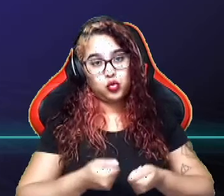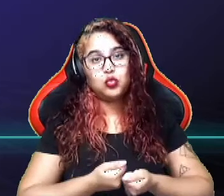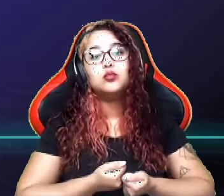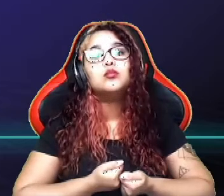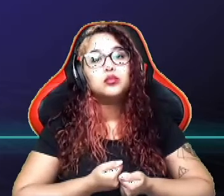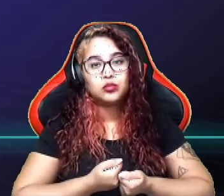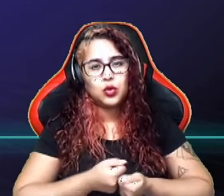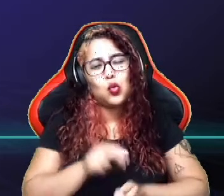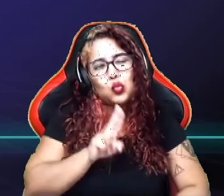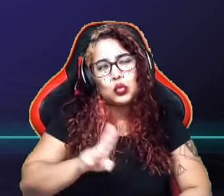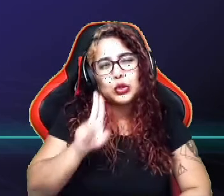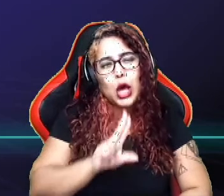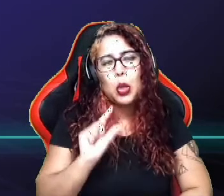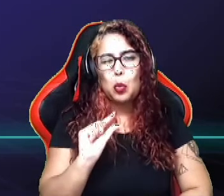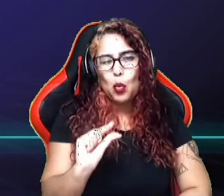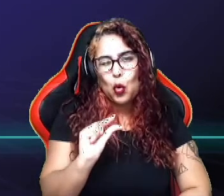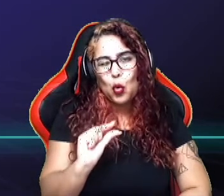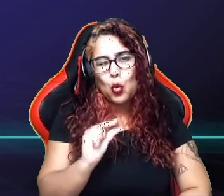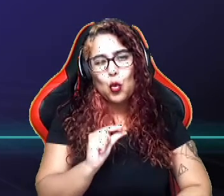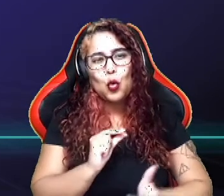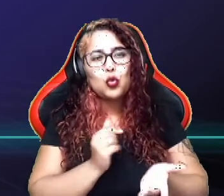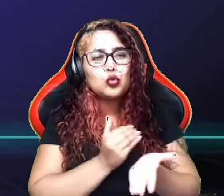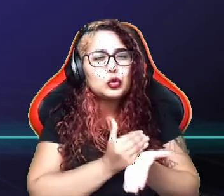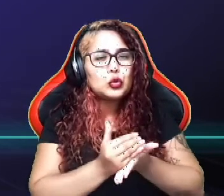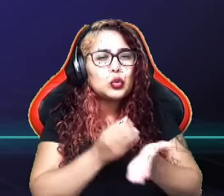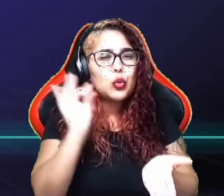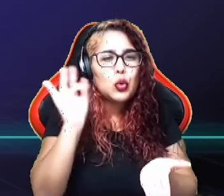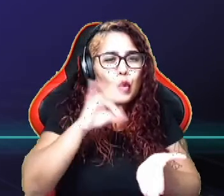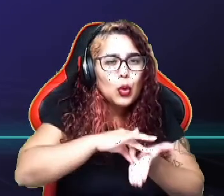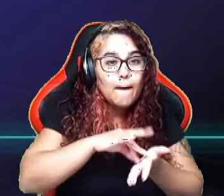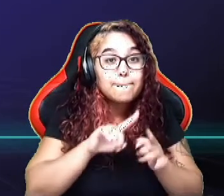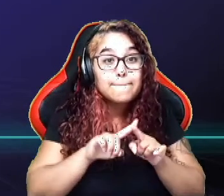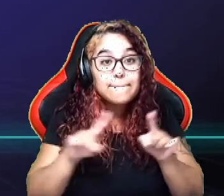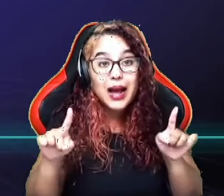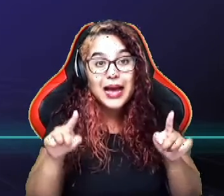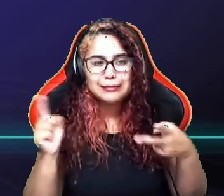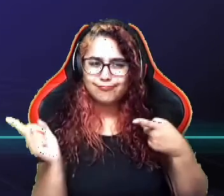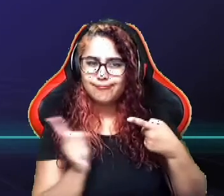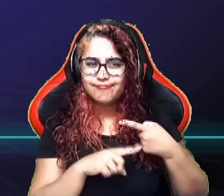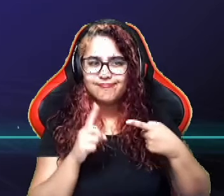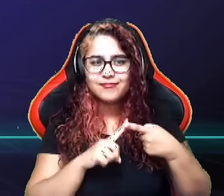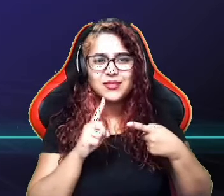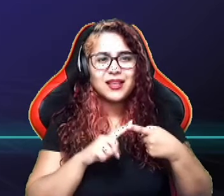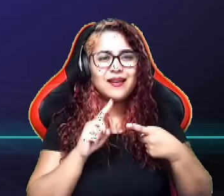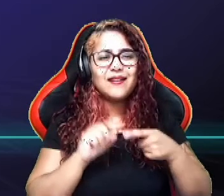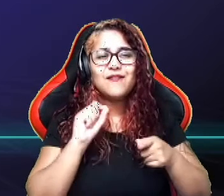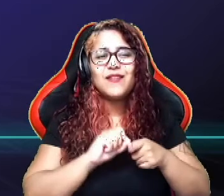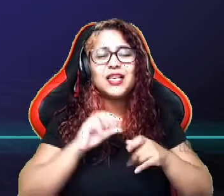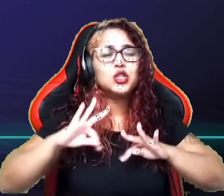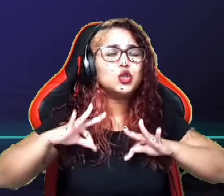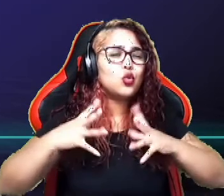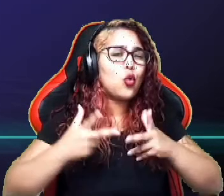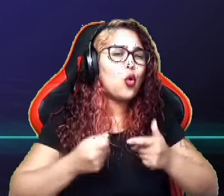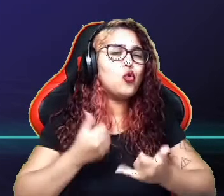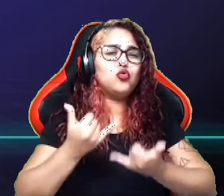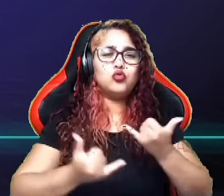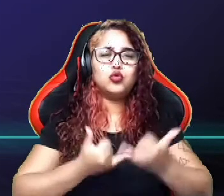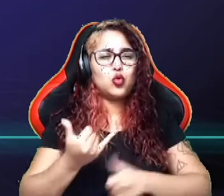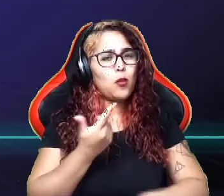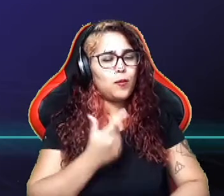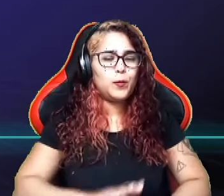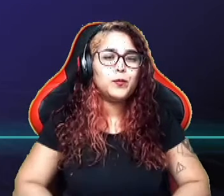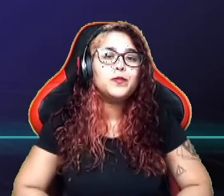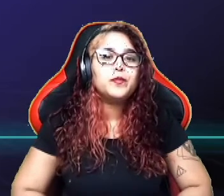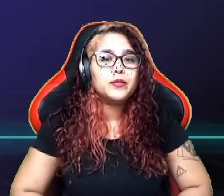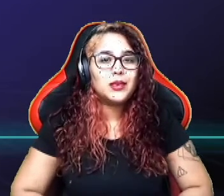keeping certain elements from the original game. But usually the remake, you're remaking the whole